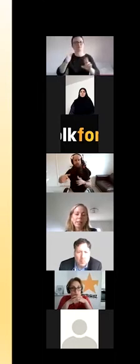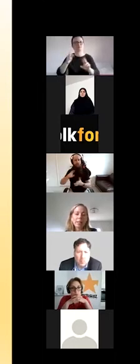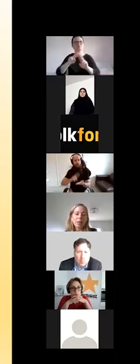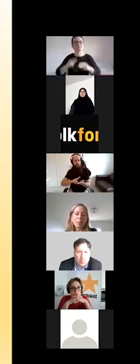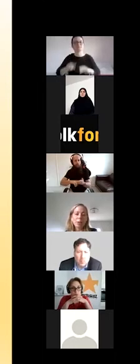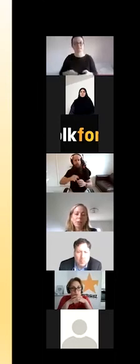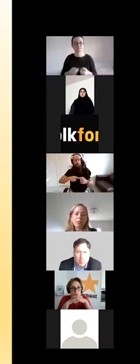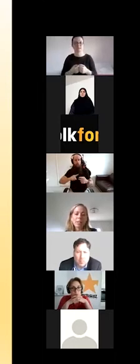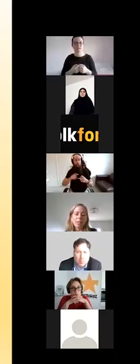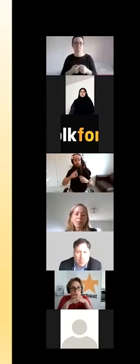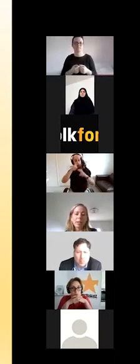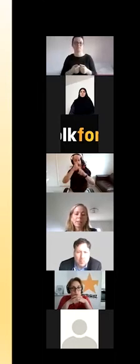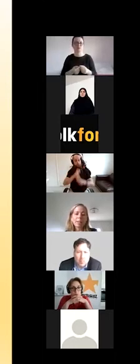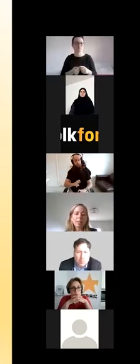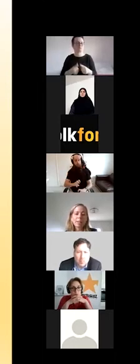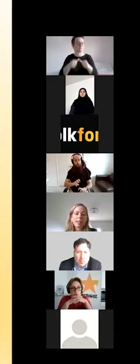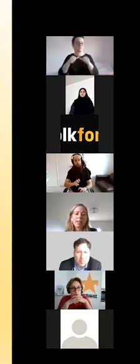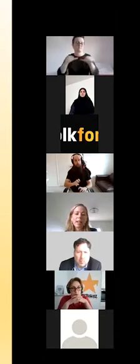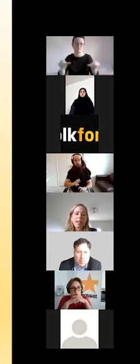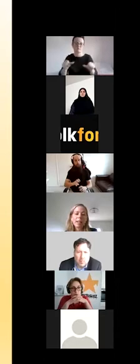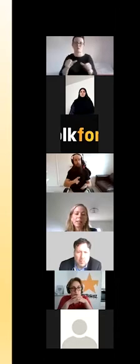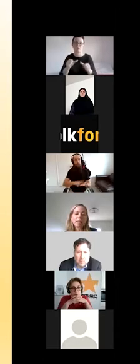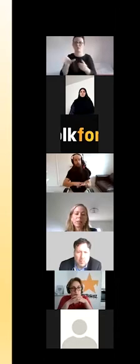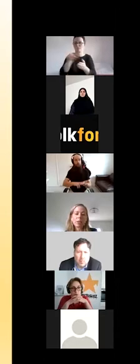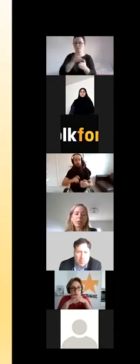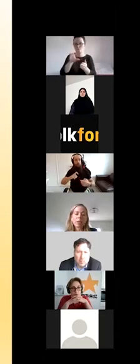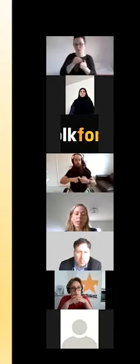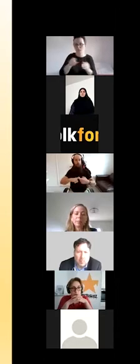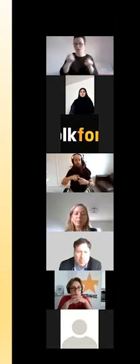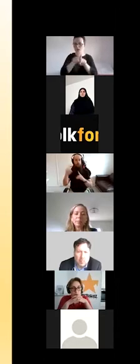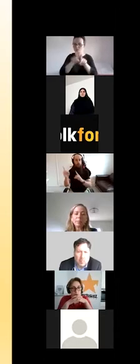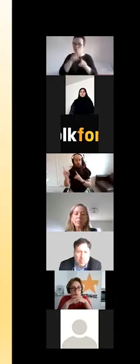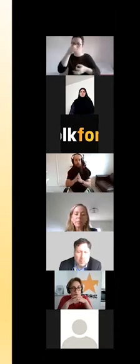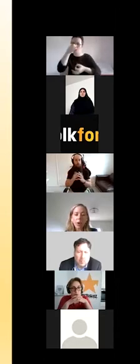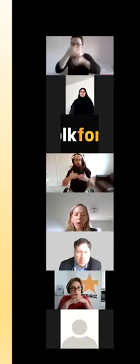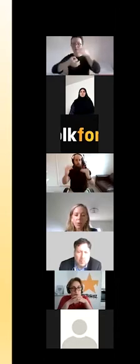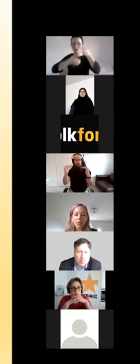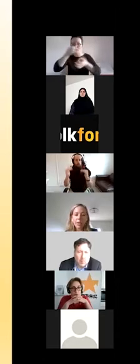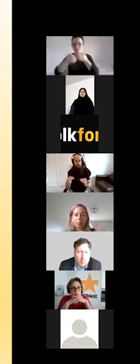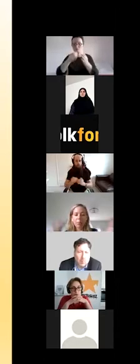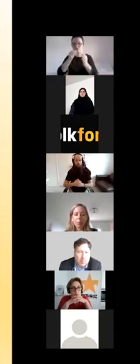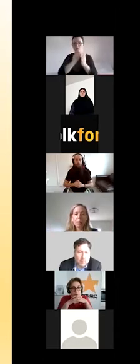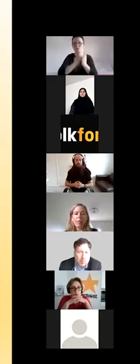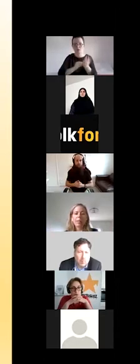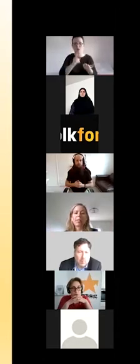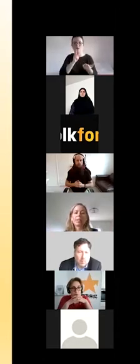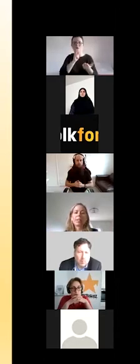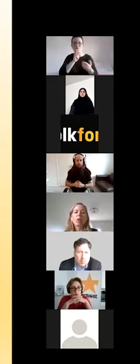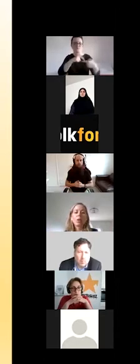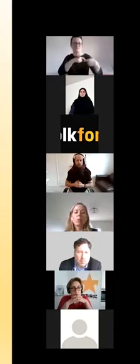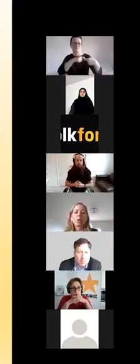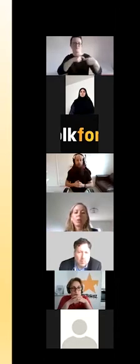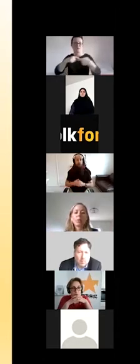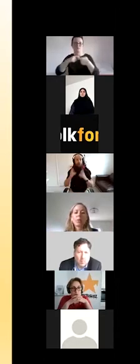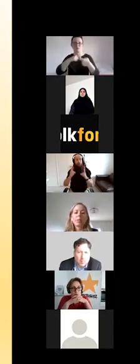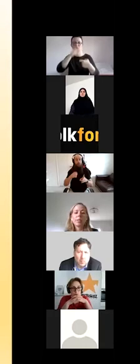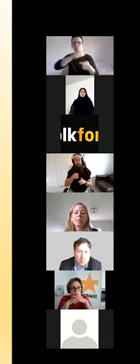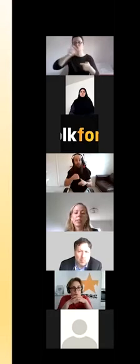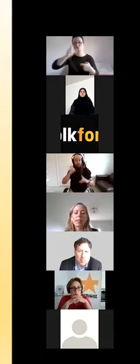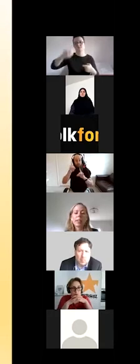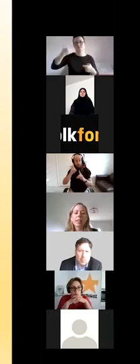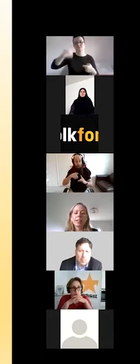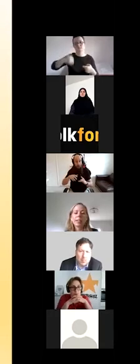analyzing data on persons with disabilities, and not only of that population as a whole, but also